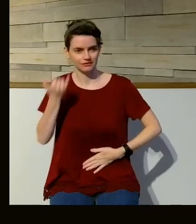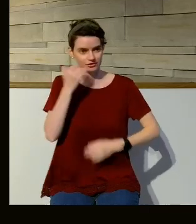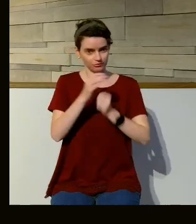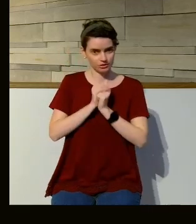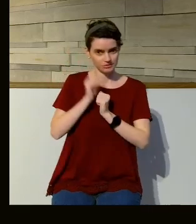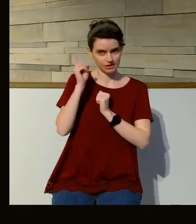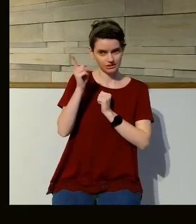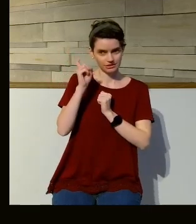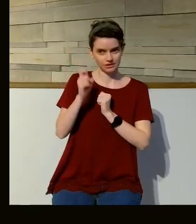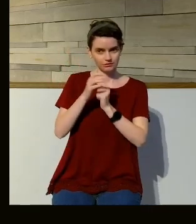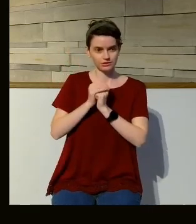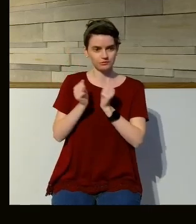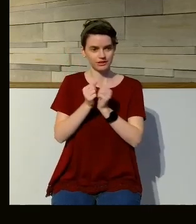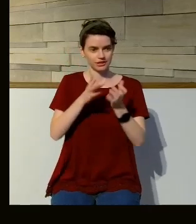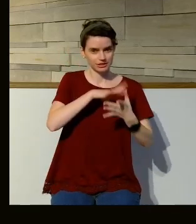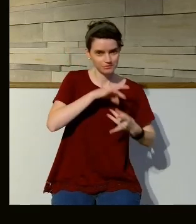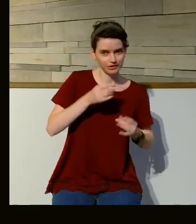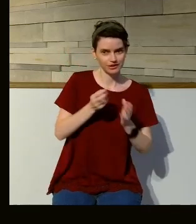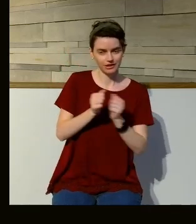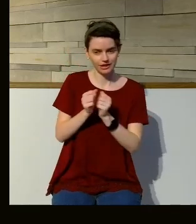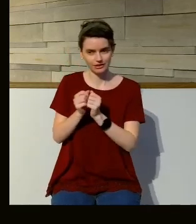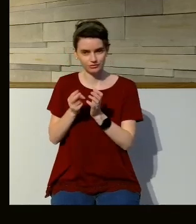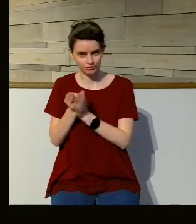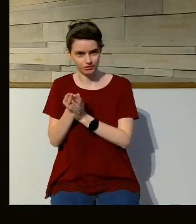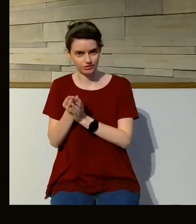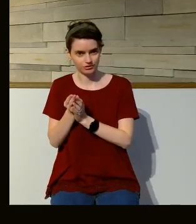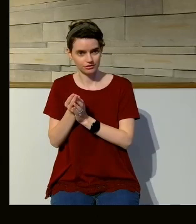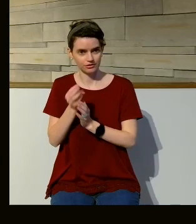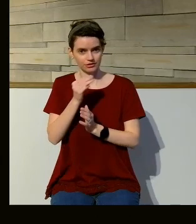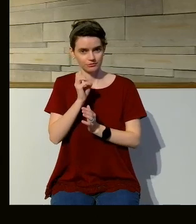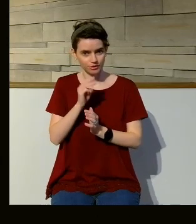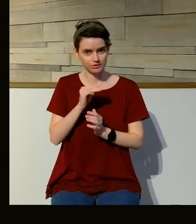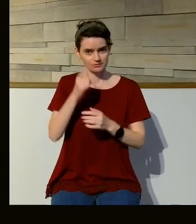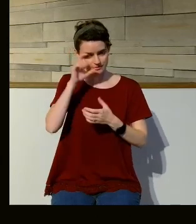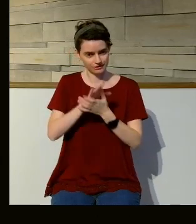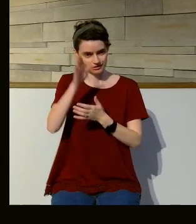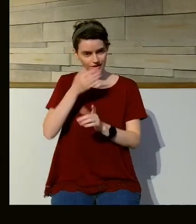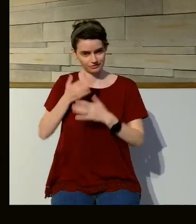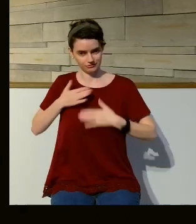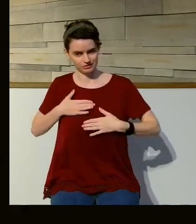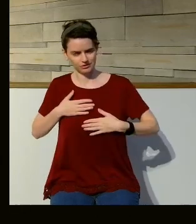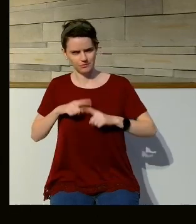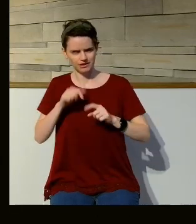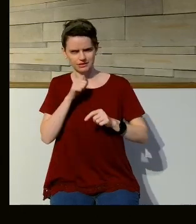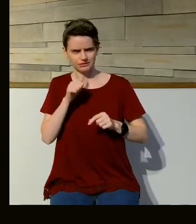worship him in spirit and in truth. Mormons believe God is physical. We don't believe he's physical. No, he doesn't have a brain.